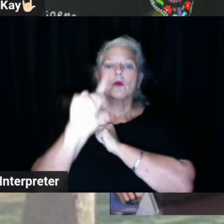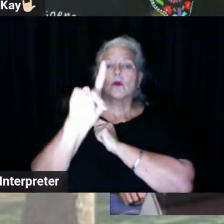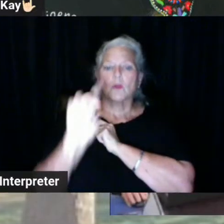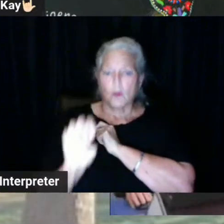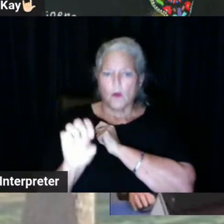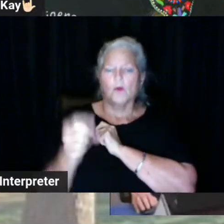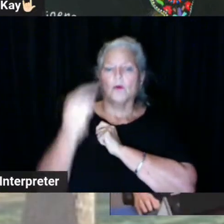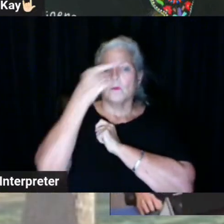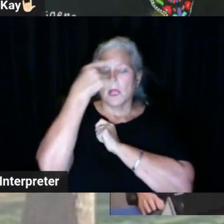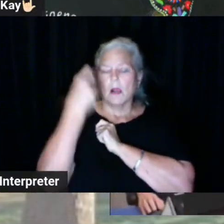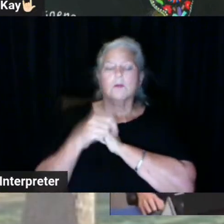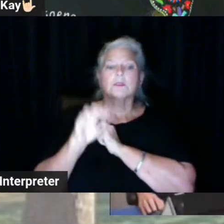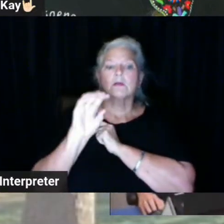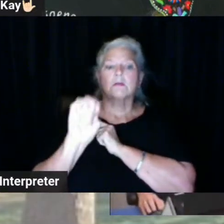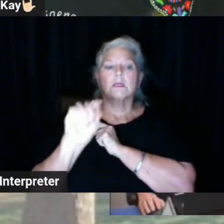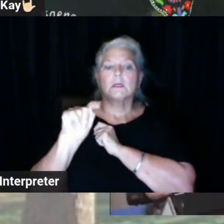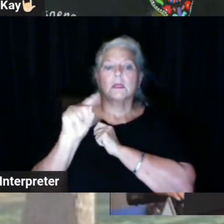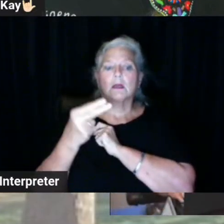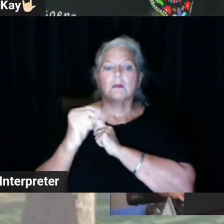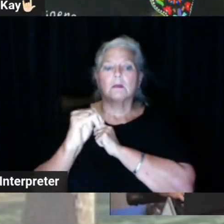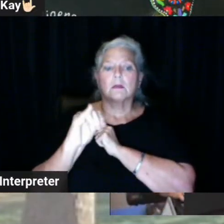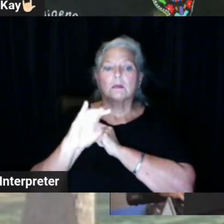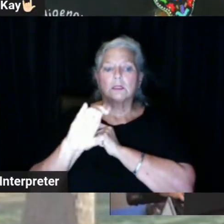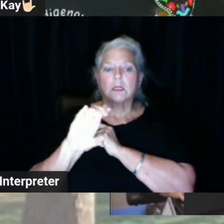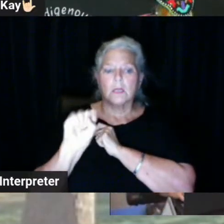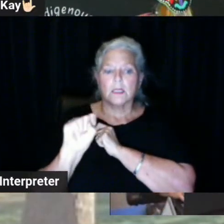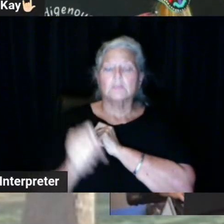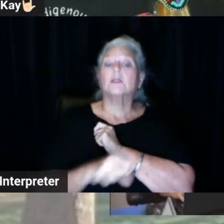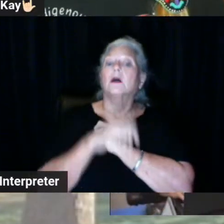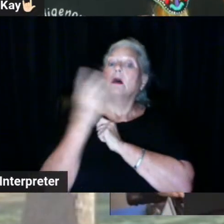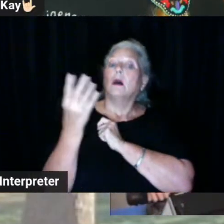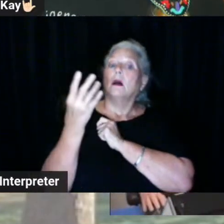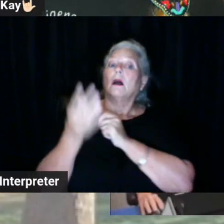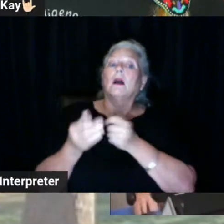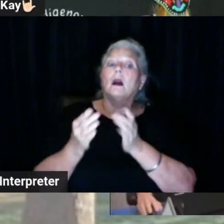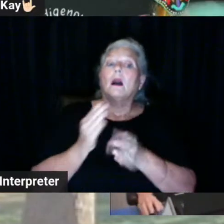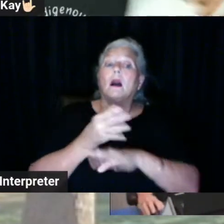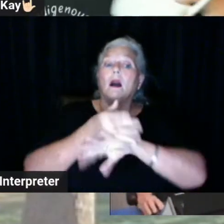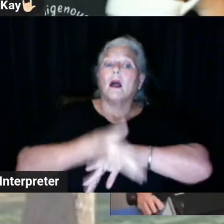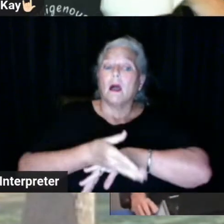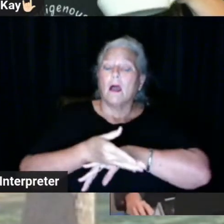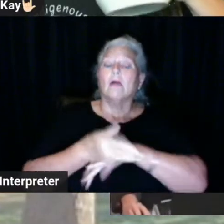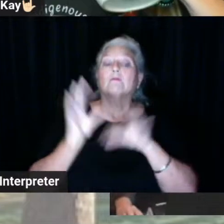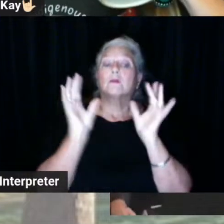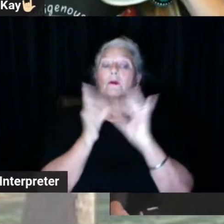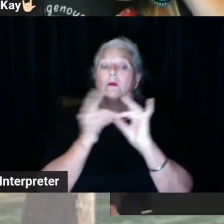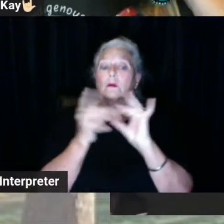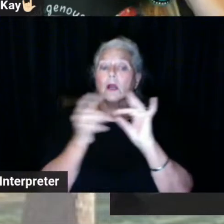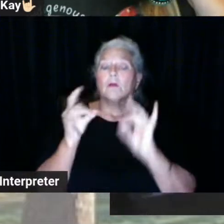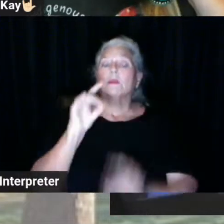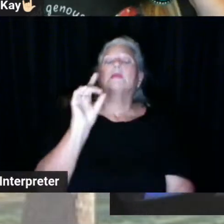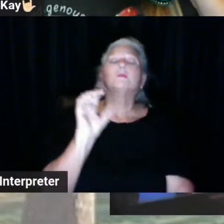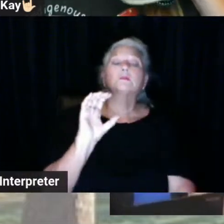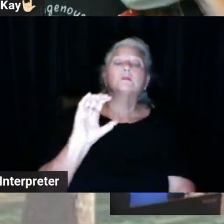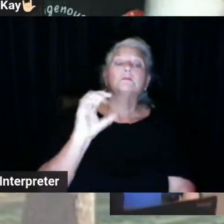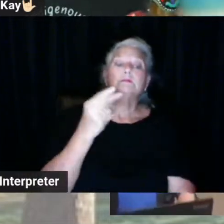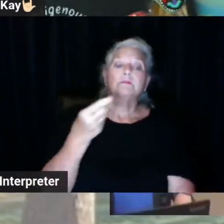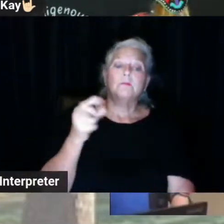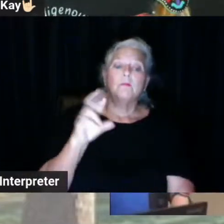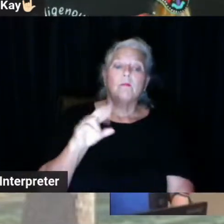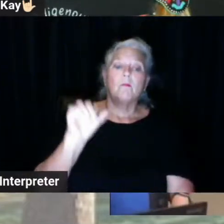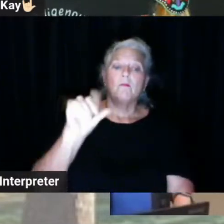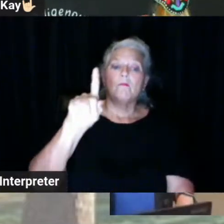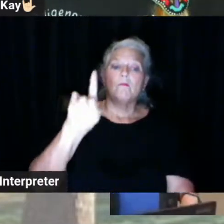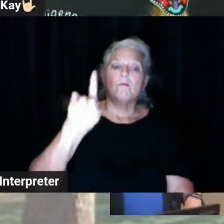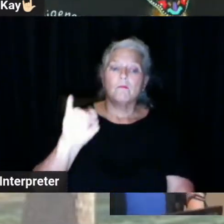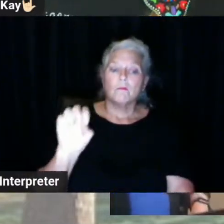Town Administrator Charlie Duty let me know that his office would work on this, and they thought it would make sense to perform a complete update of the administrative code, not